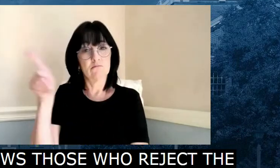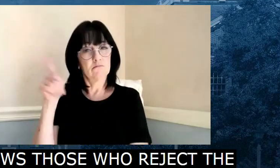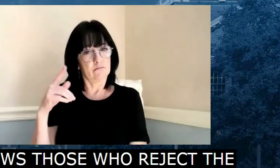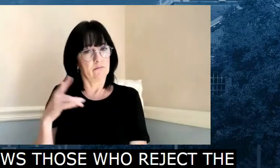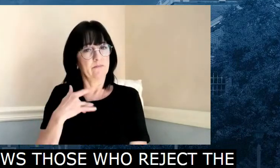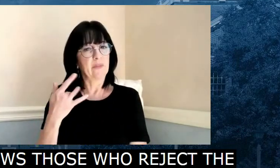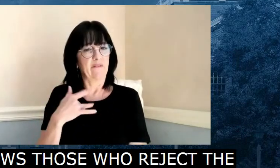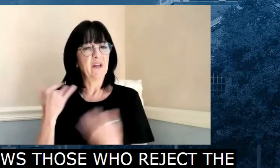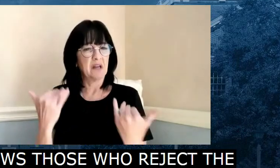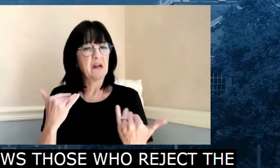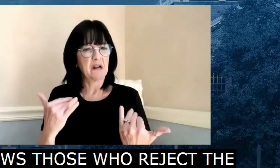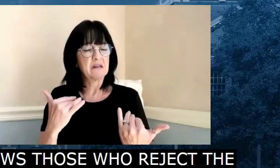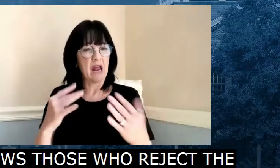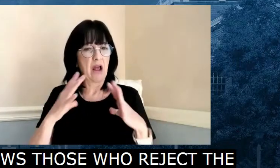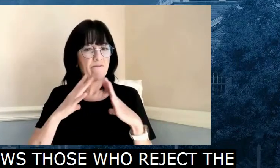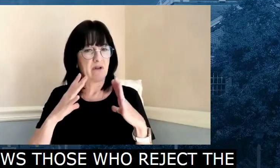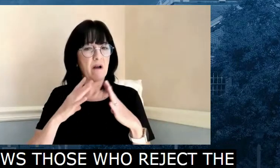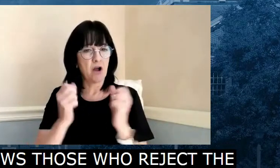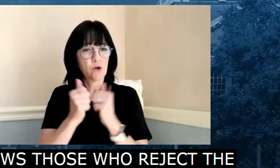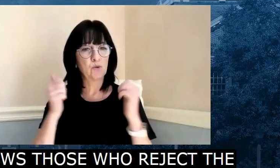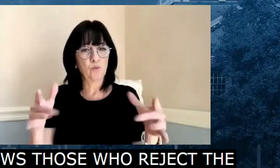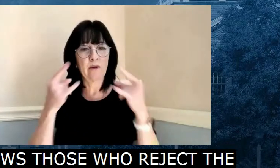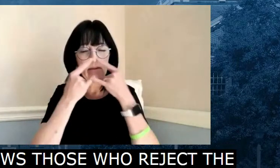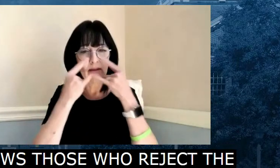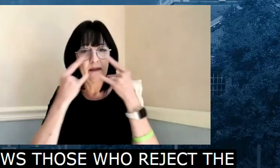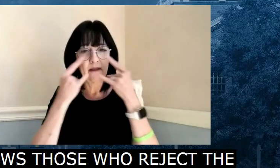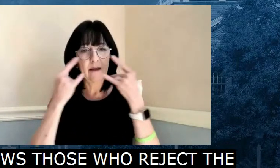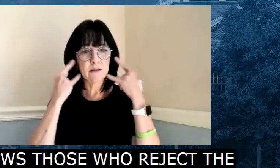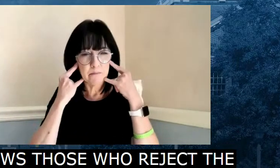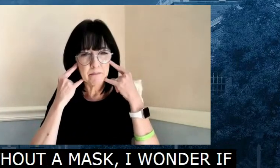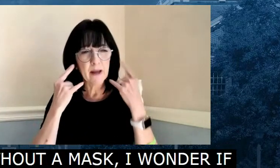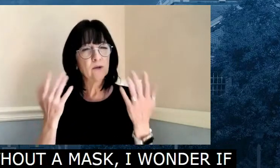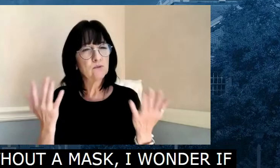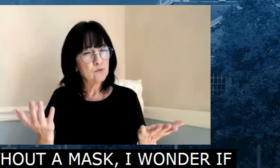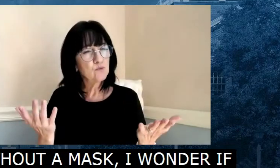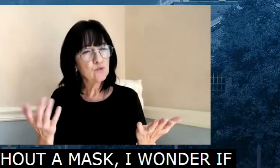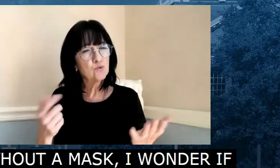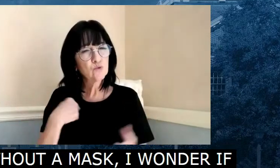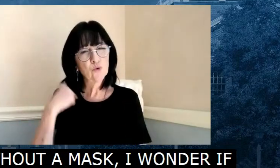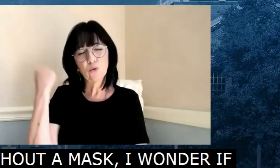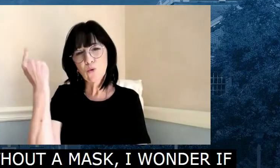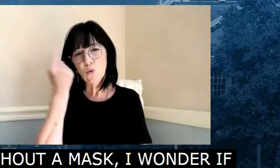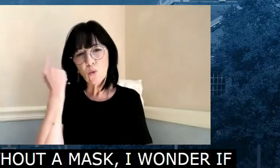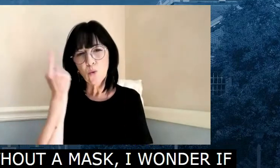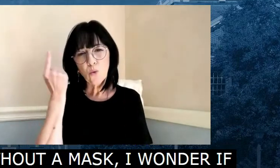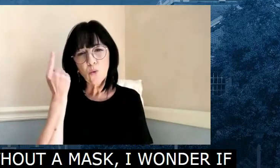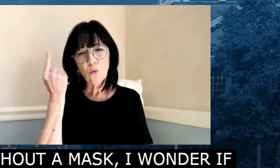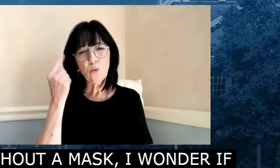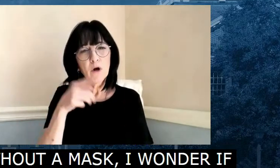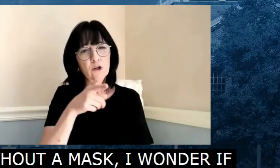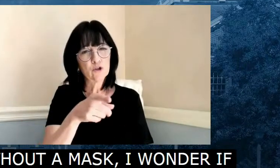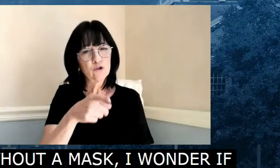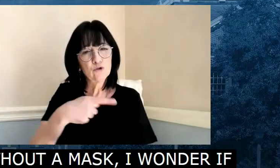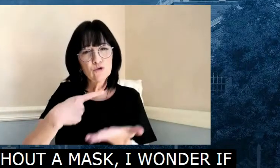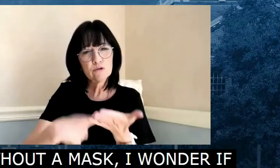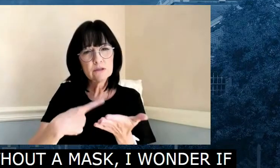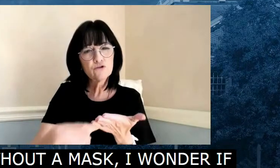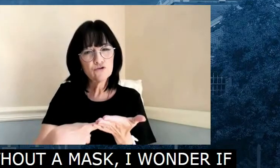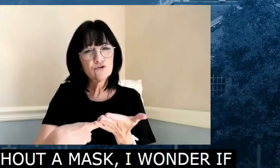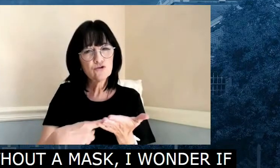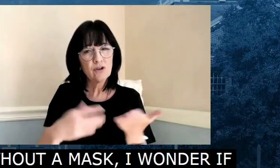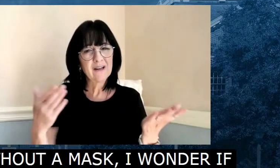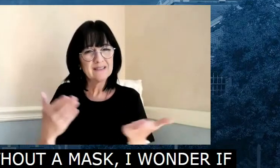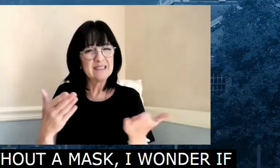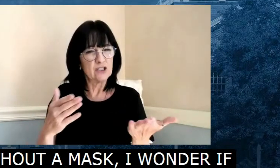by CDC guidance as it relates to only vaccinated people and sort of the quandary that you've addressed a little bit here that it